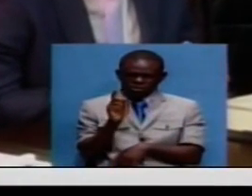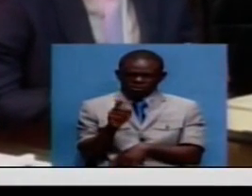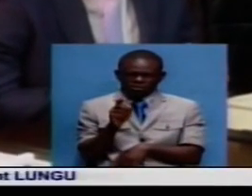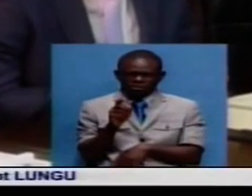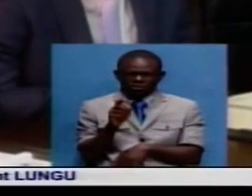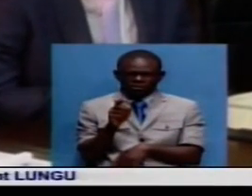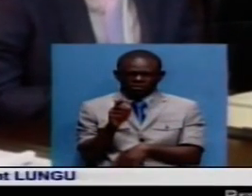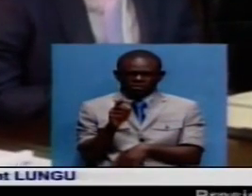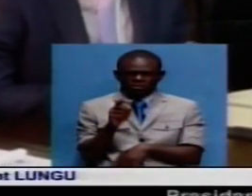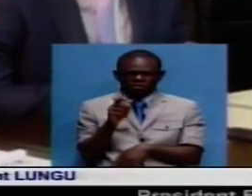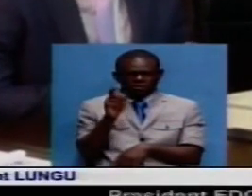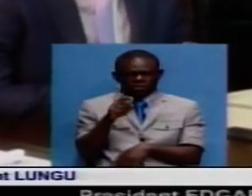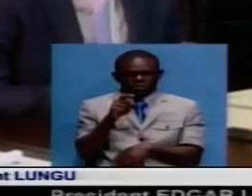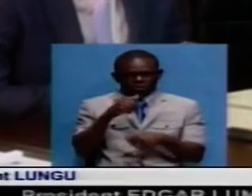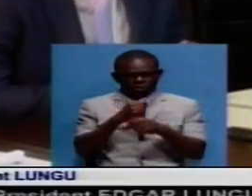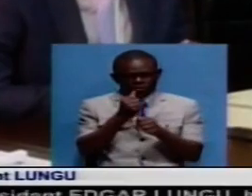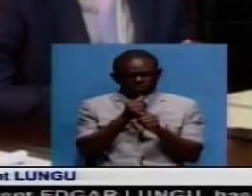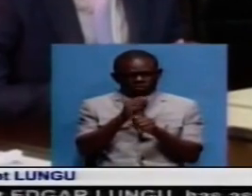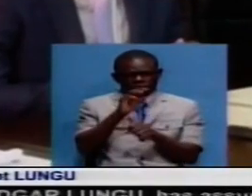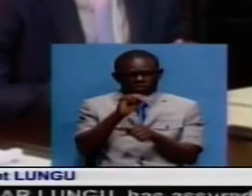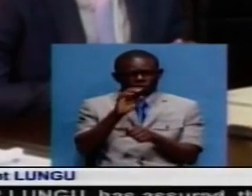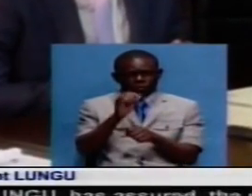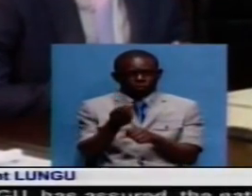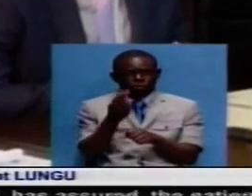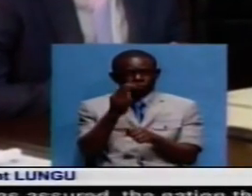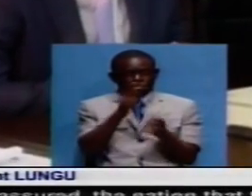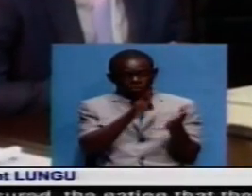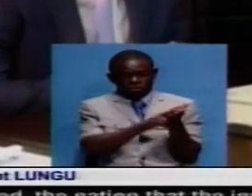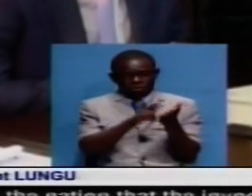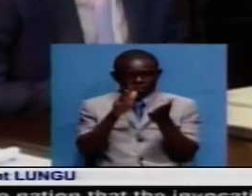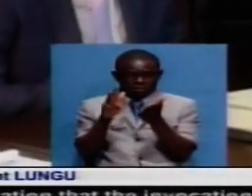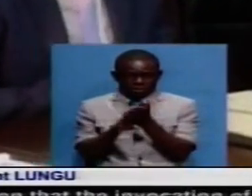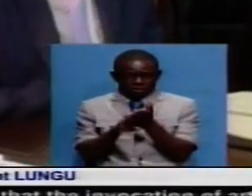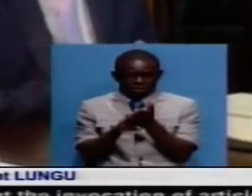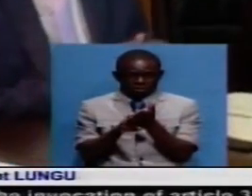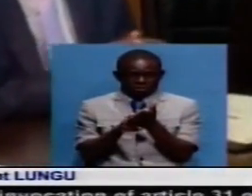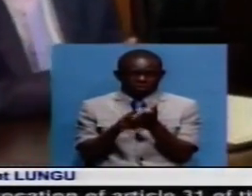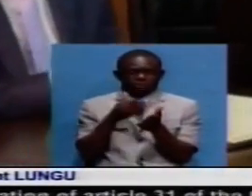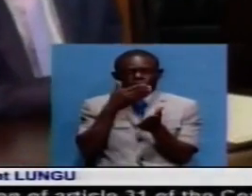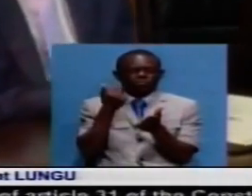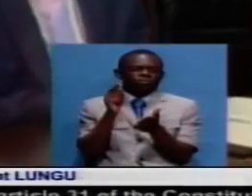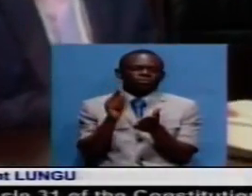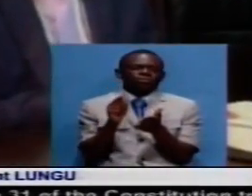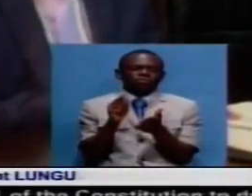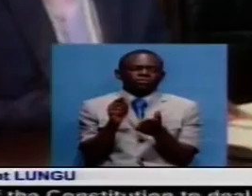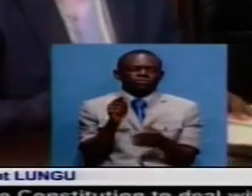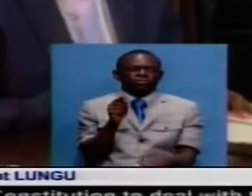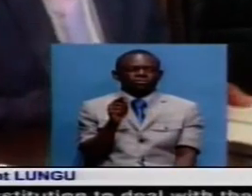plan or memorandum of understanding, I think, has started. There is a draft in place.